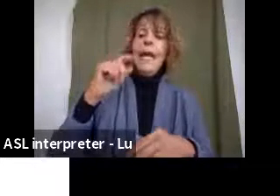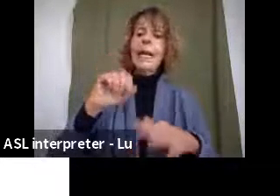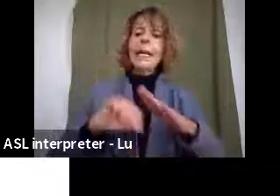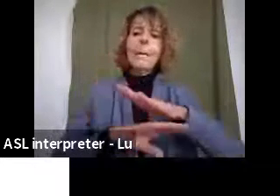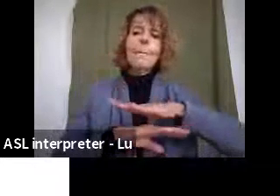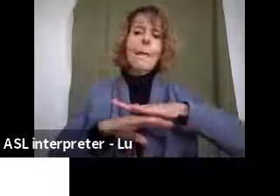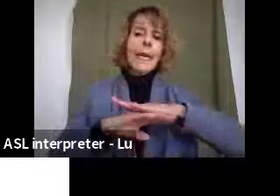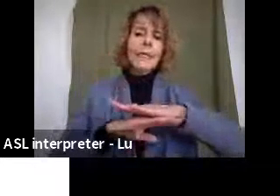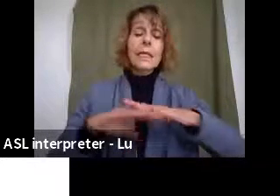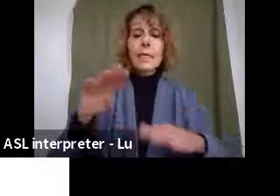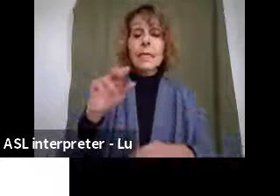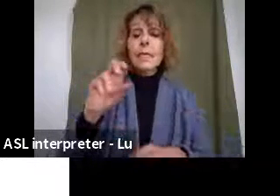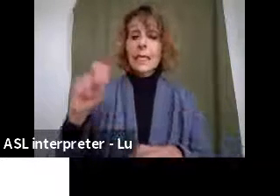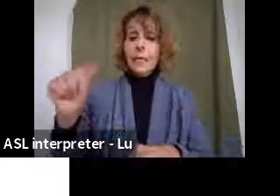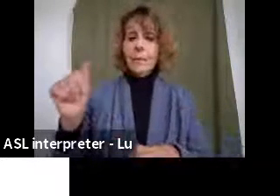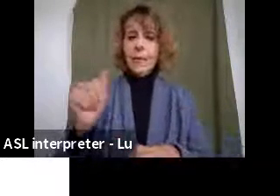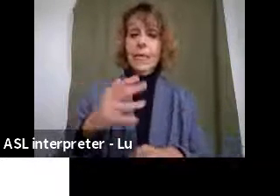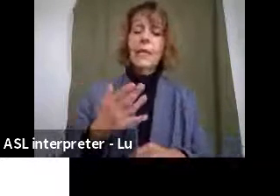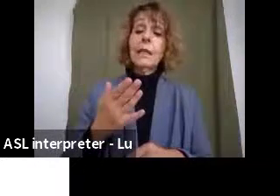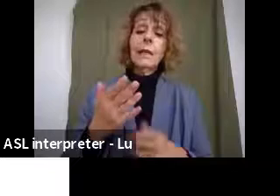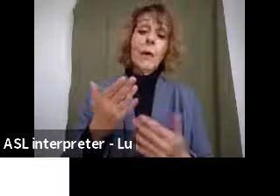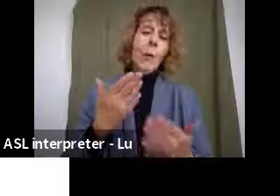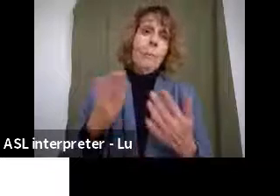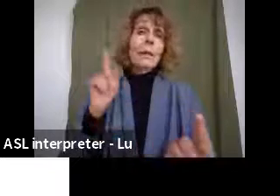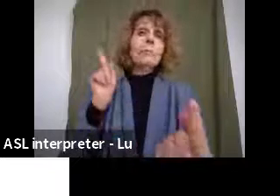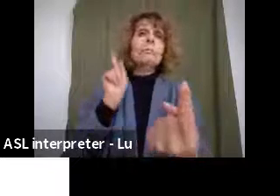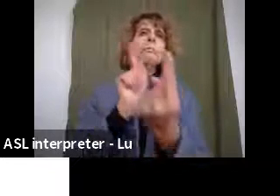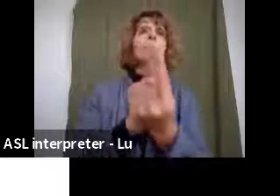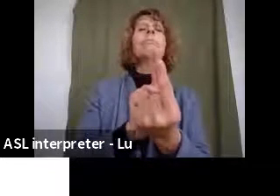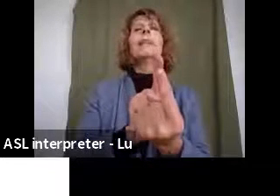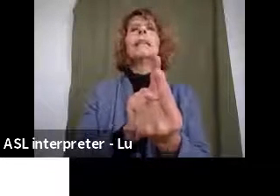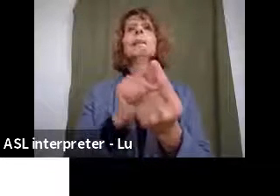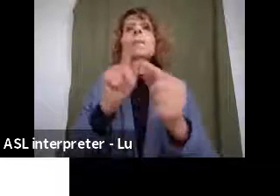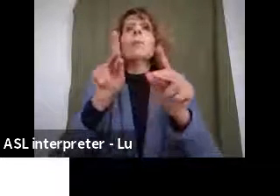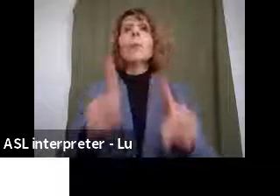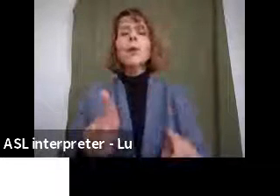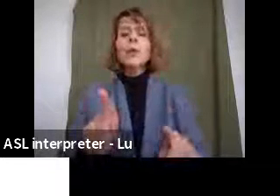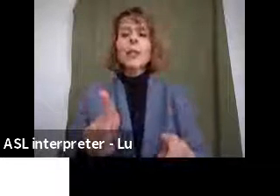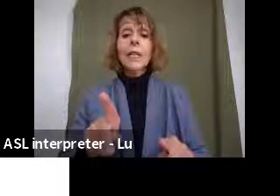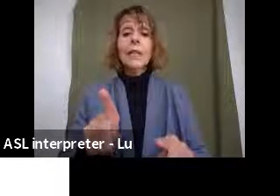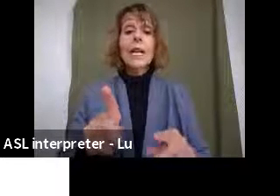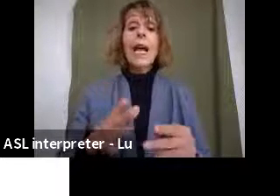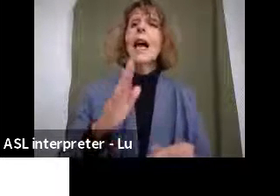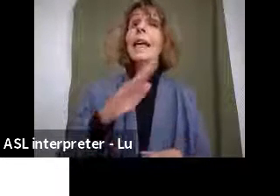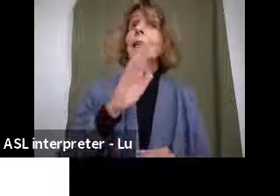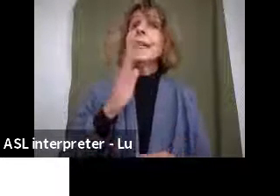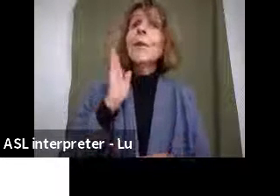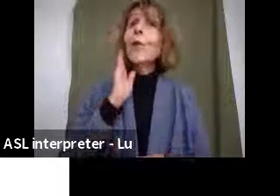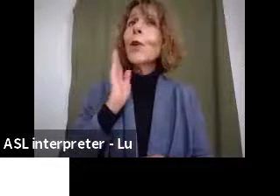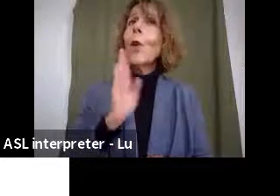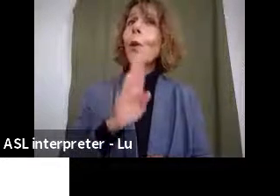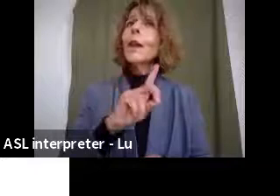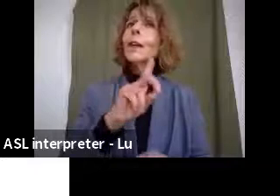of a person's disability upon first sight, whether it's someone on the autism